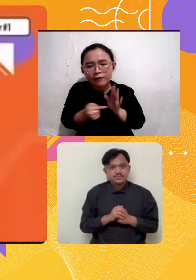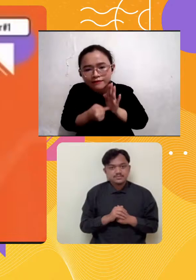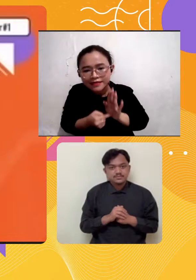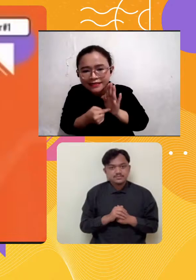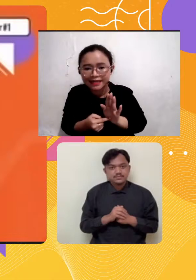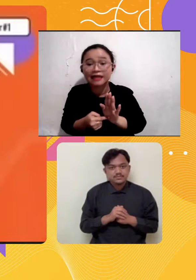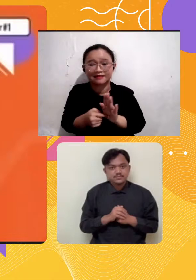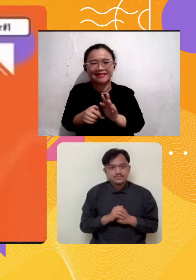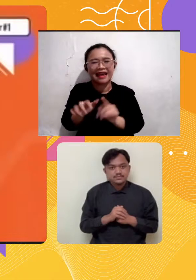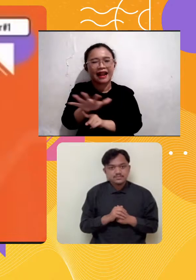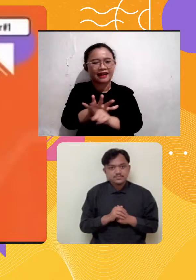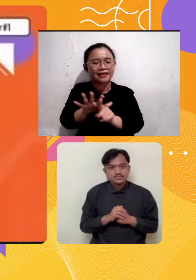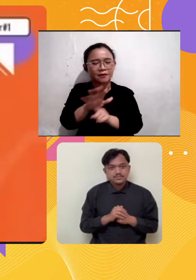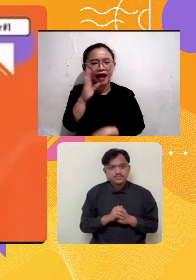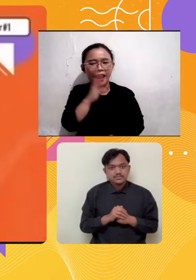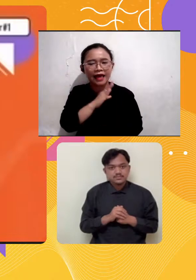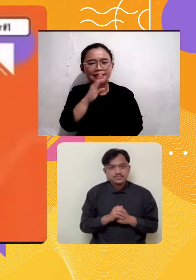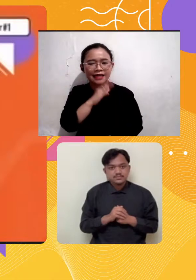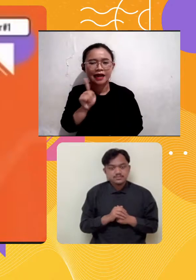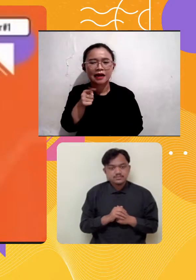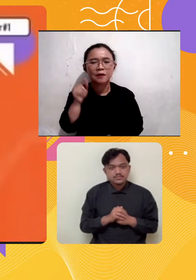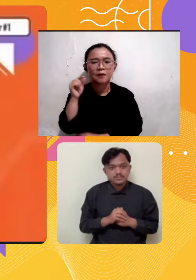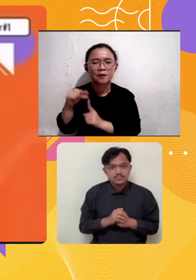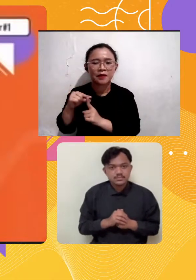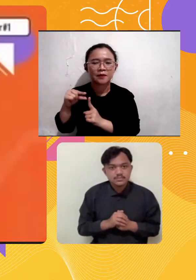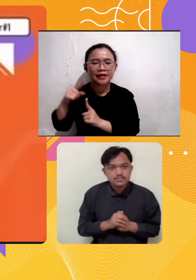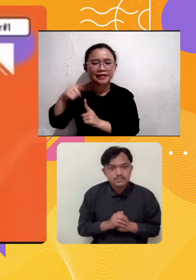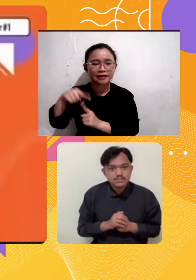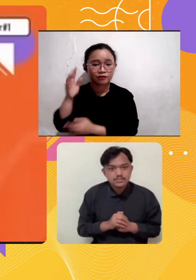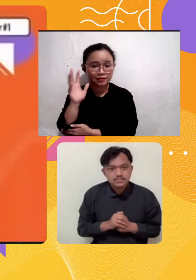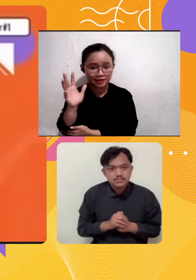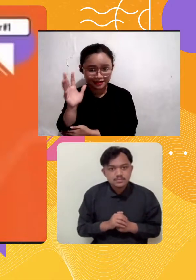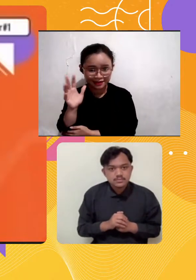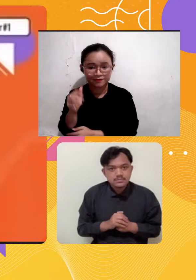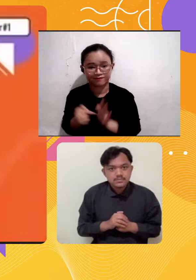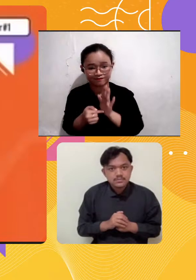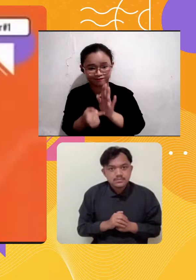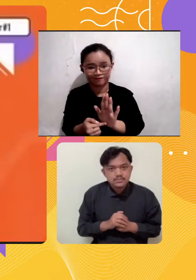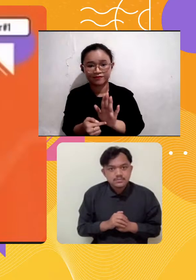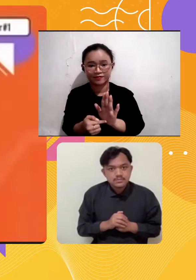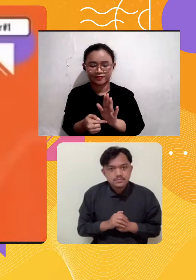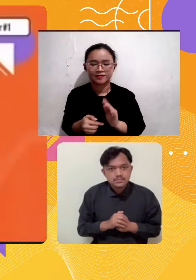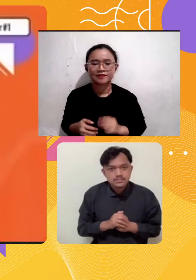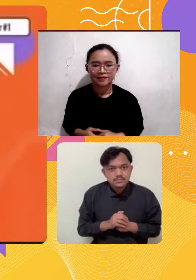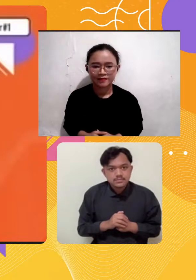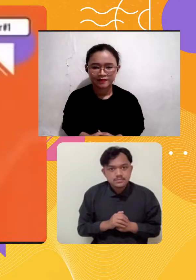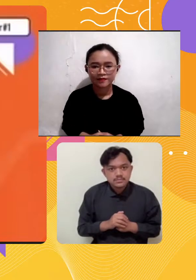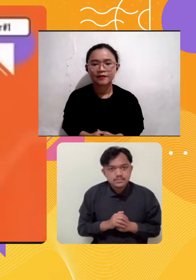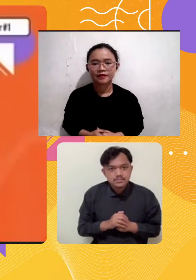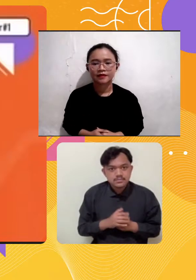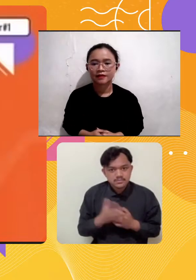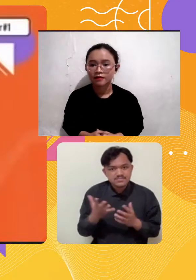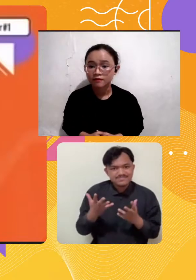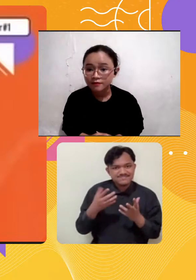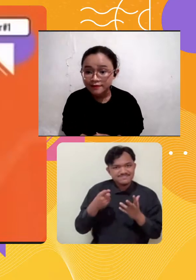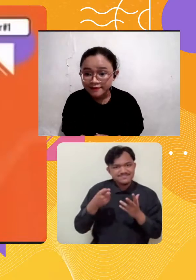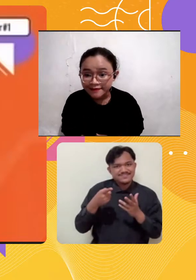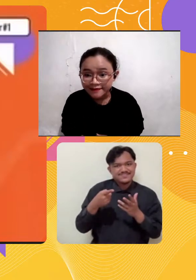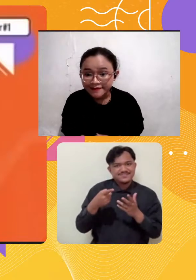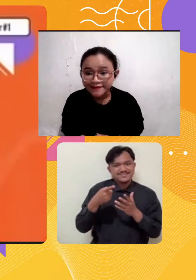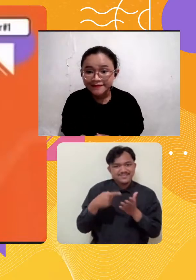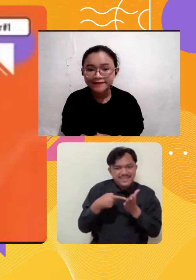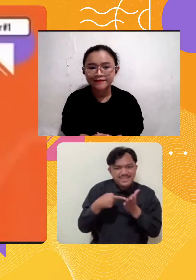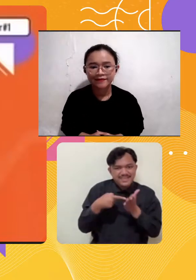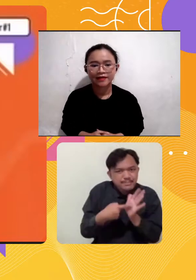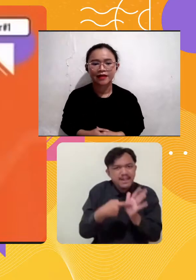give special thanks to Nira Budinio, who put a lot of effort in drafting the framework